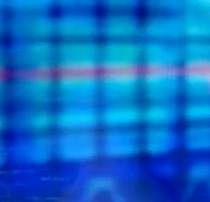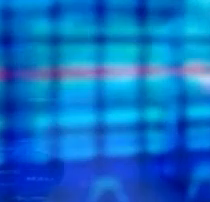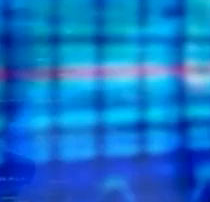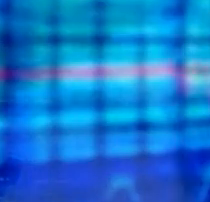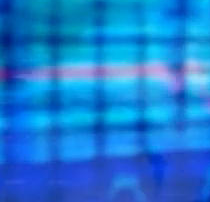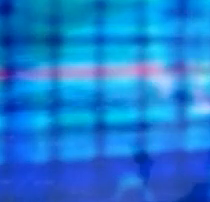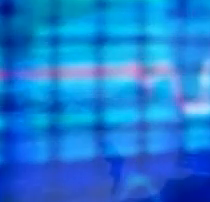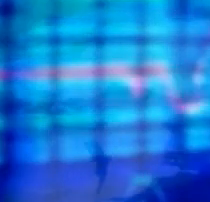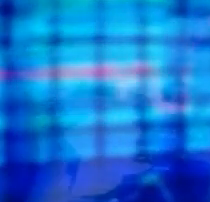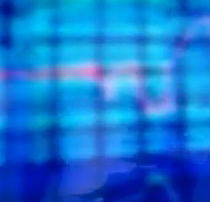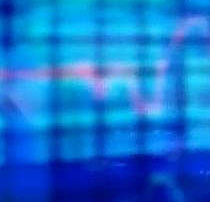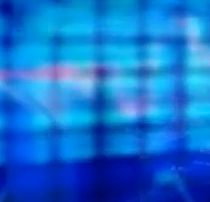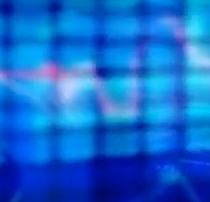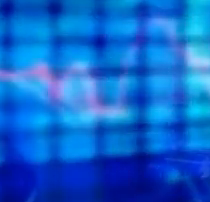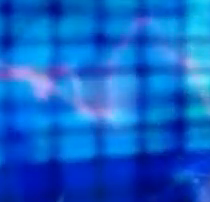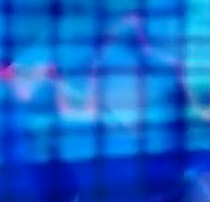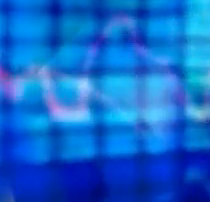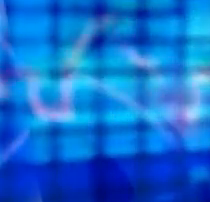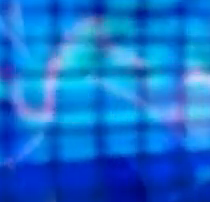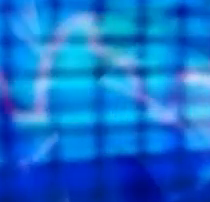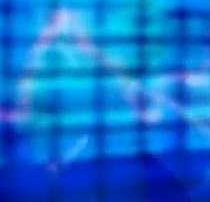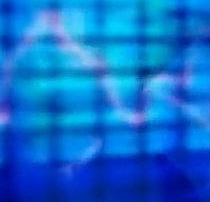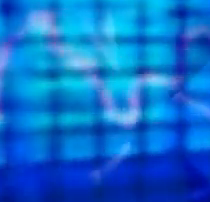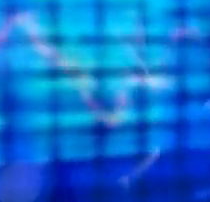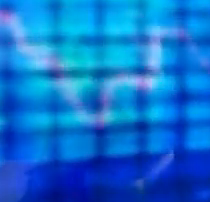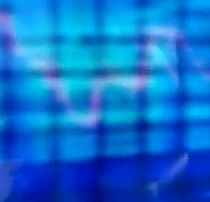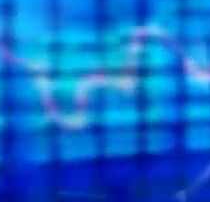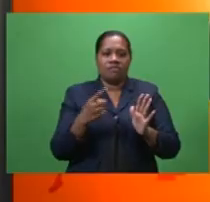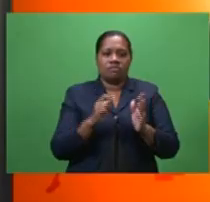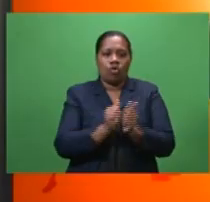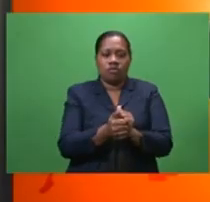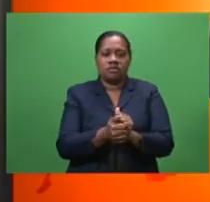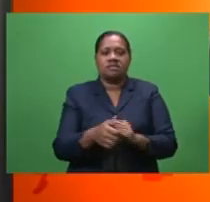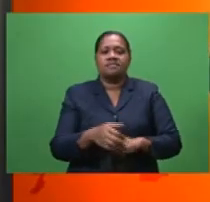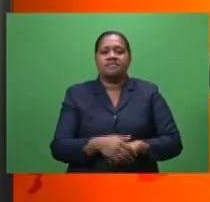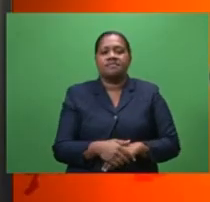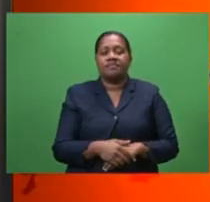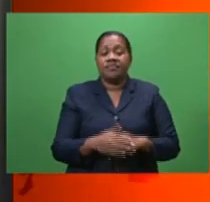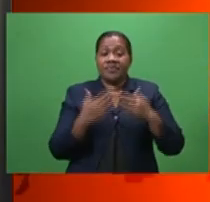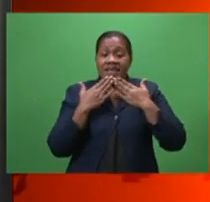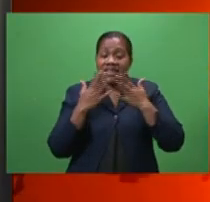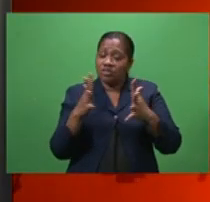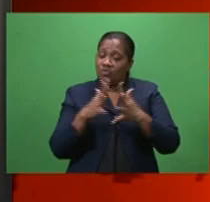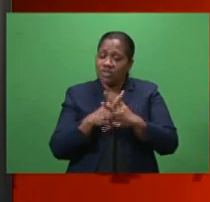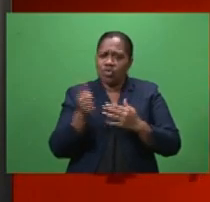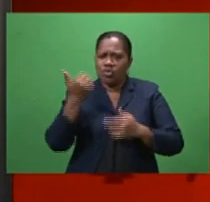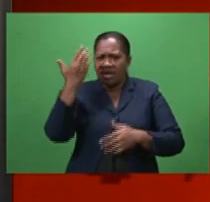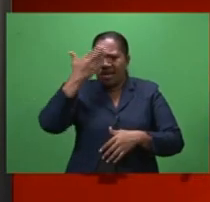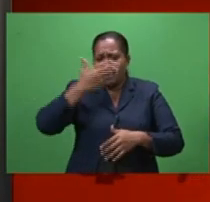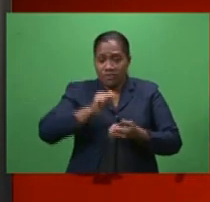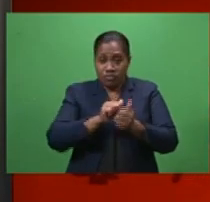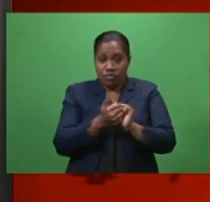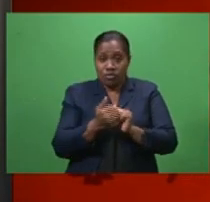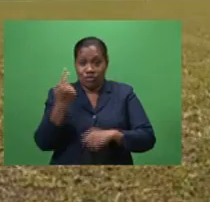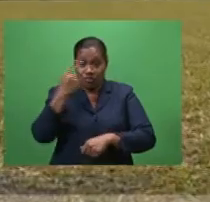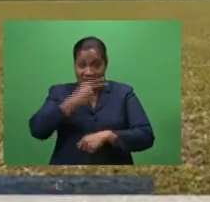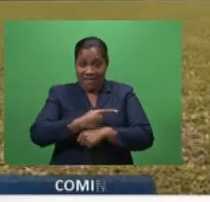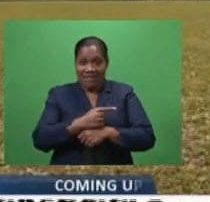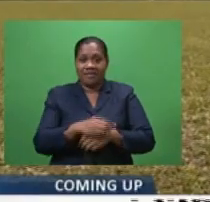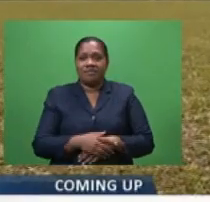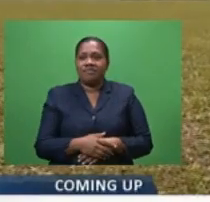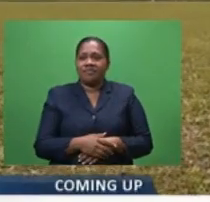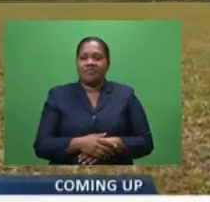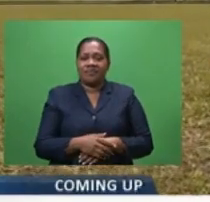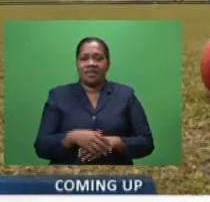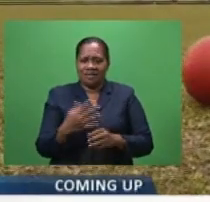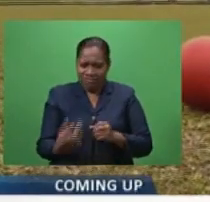That's it from business tonight. We now join Jamie with the latest in sports. Thanks, Whitney, and good evening in sports tonight. Lawn